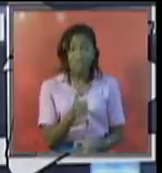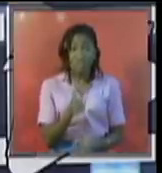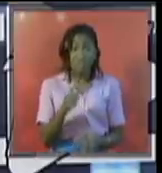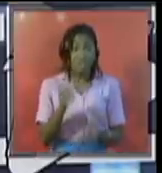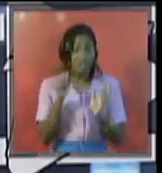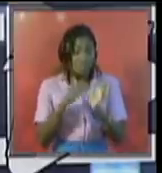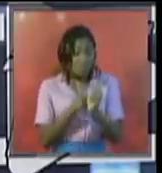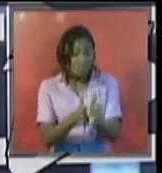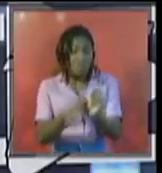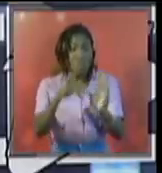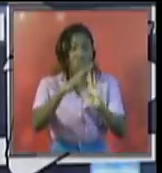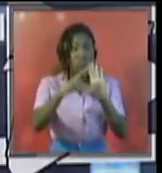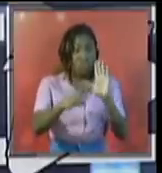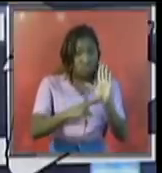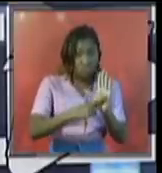the